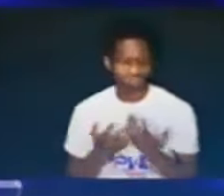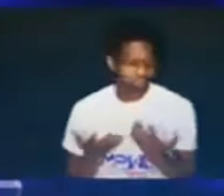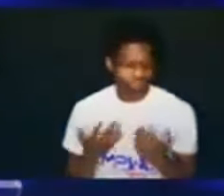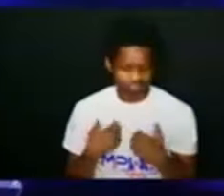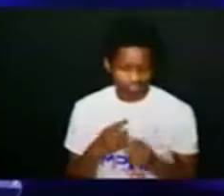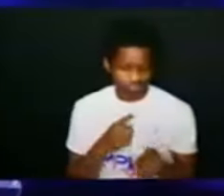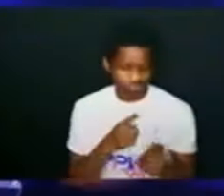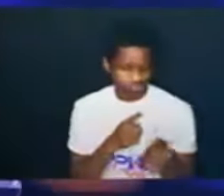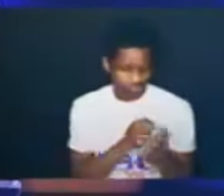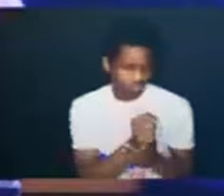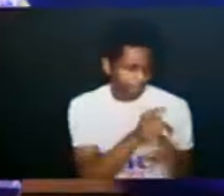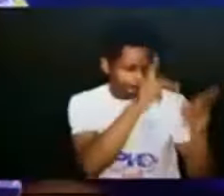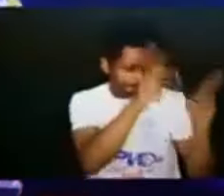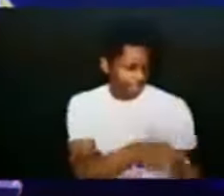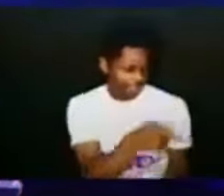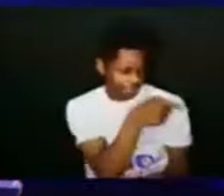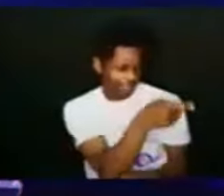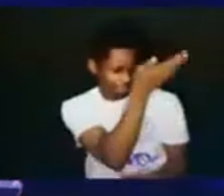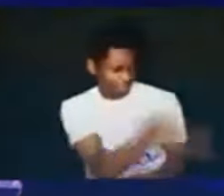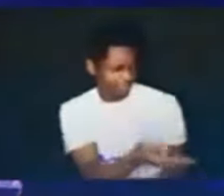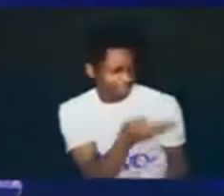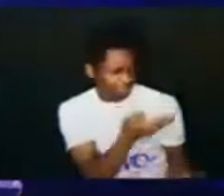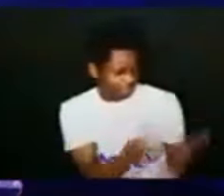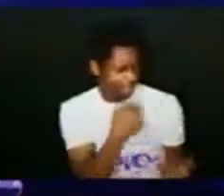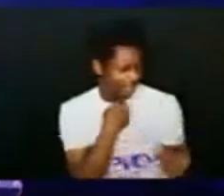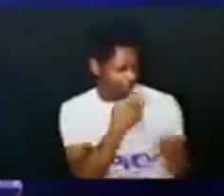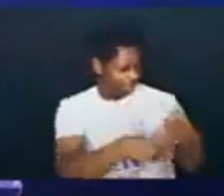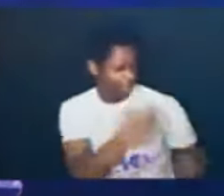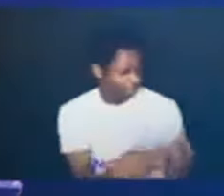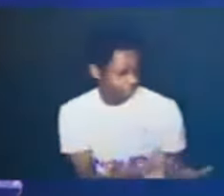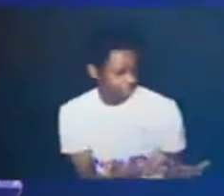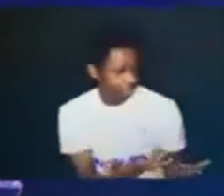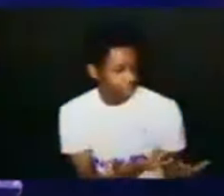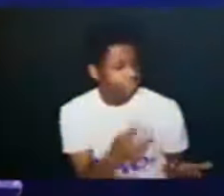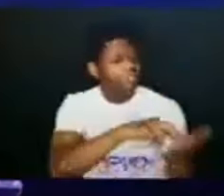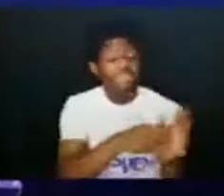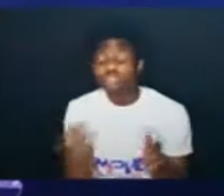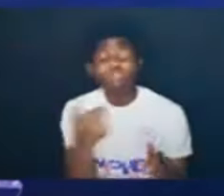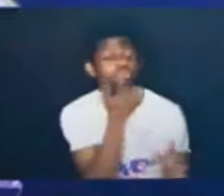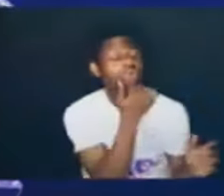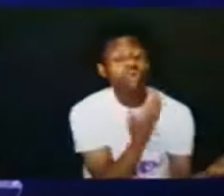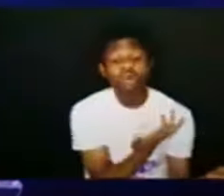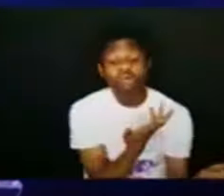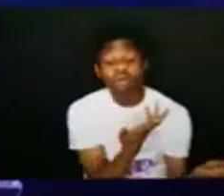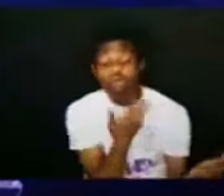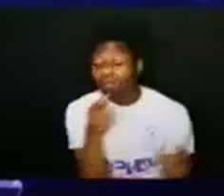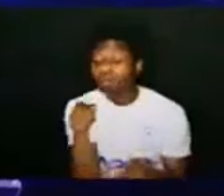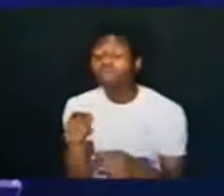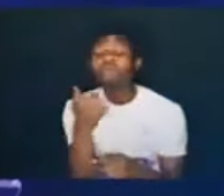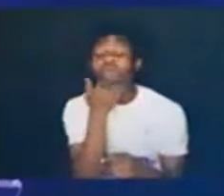Someone may have something against you, but is it really the case that you have offended the person or that you are at